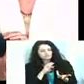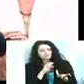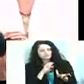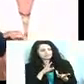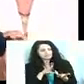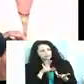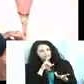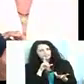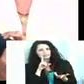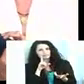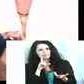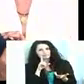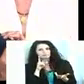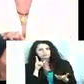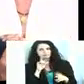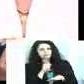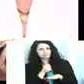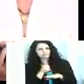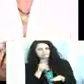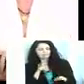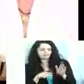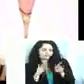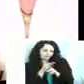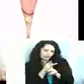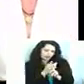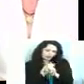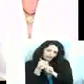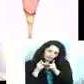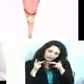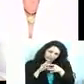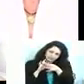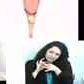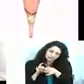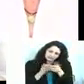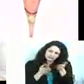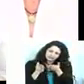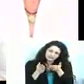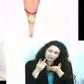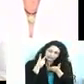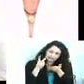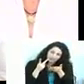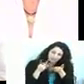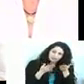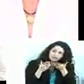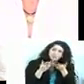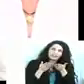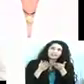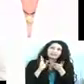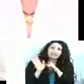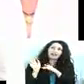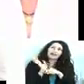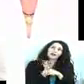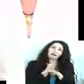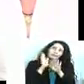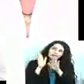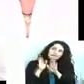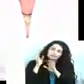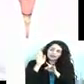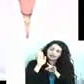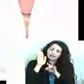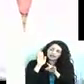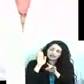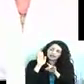service, and you will see them serving. They're wonderful servants of our God. So we have graduation